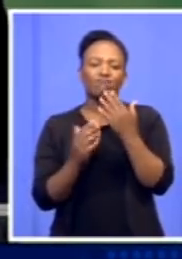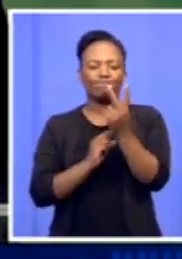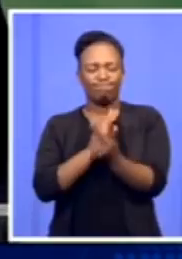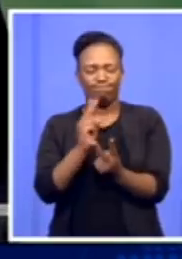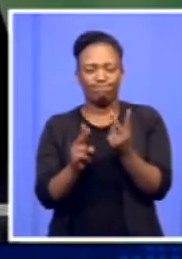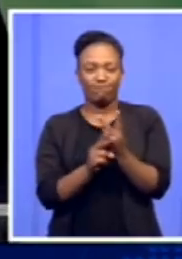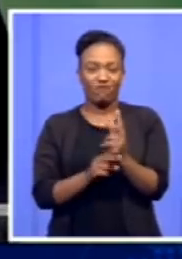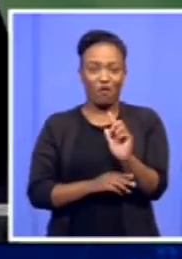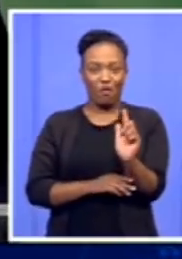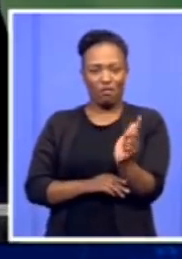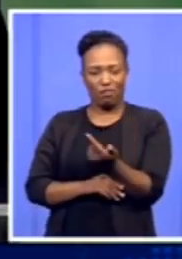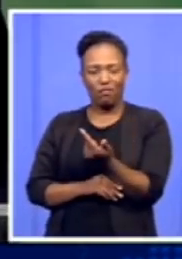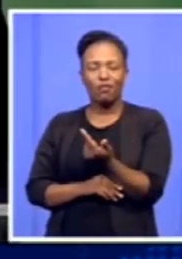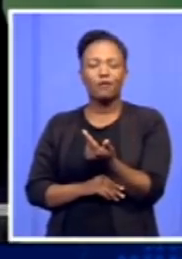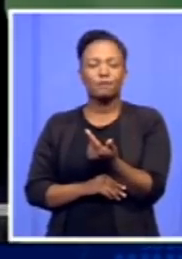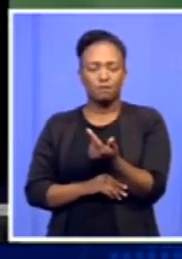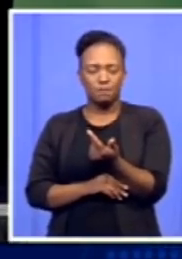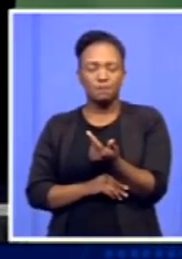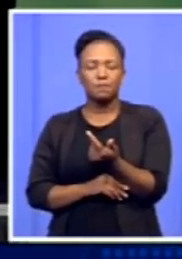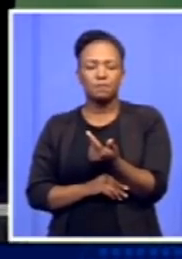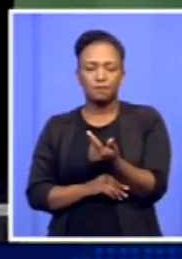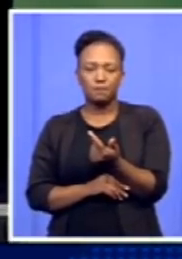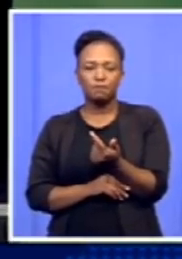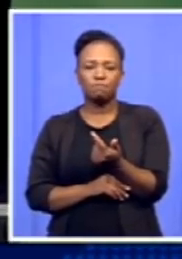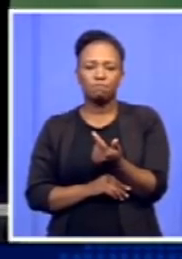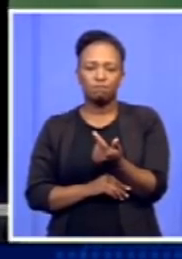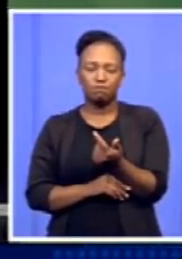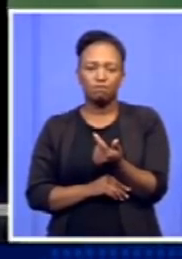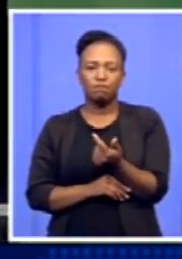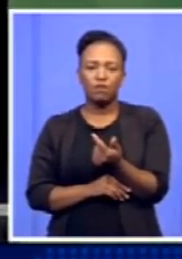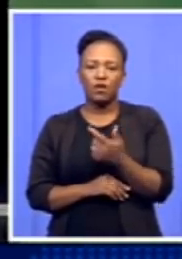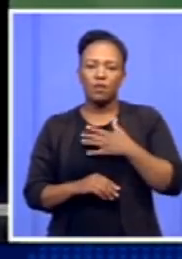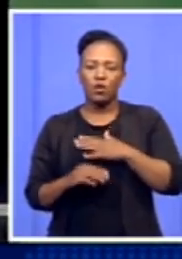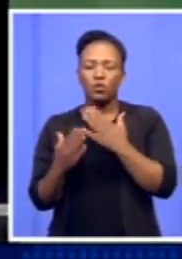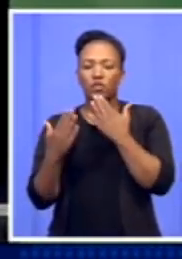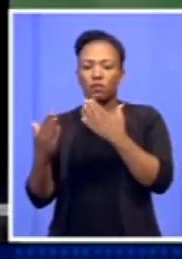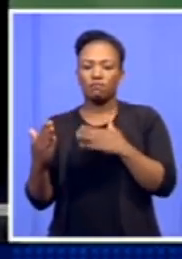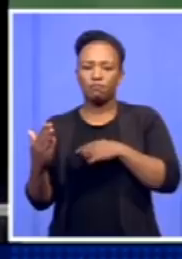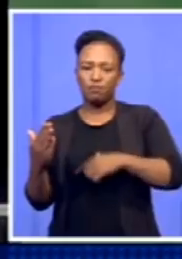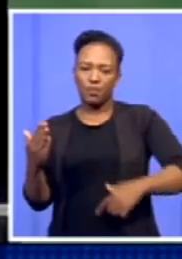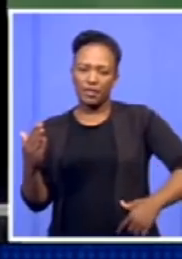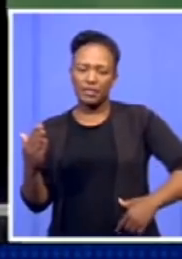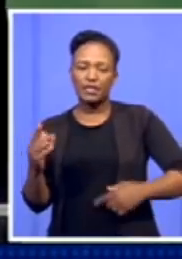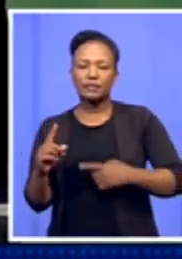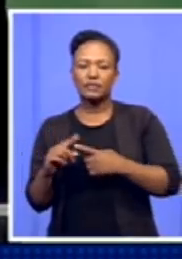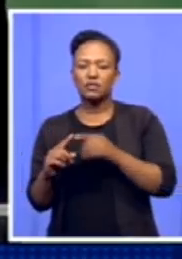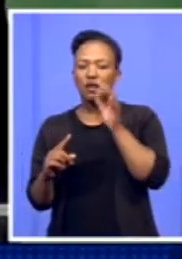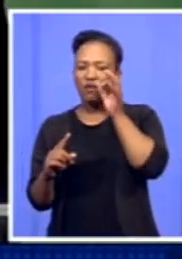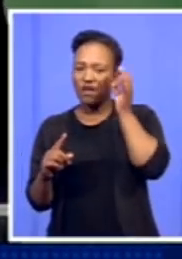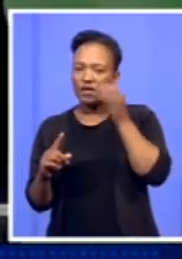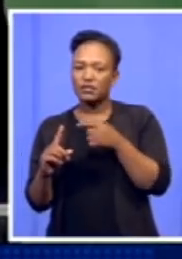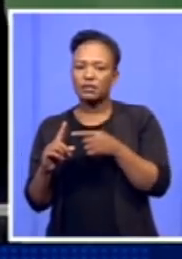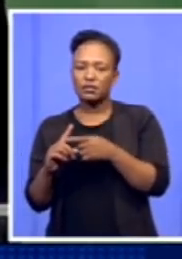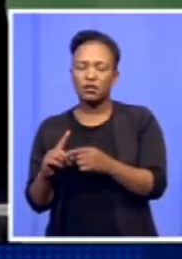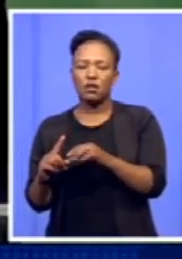to thank the President of France, Mr. Emmanuel Macron. Thank you very much